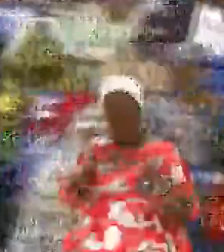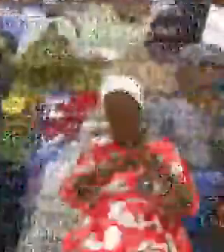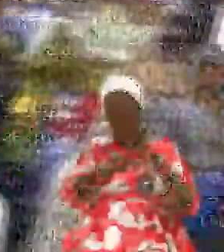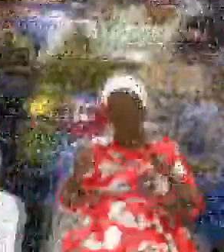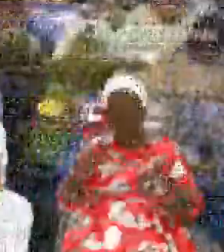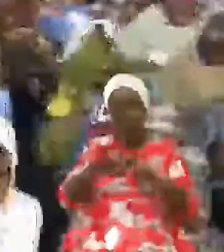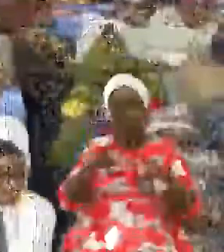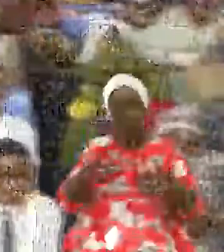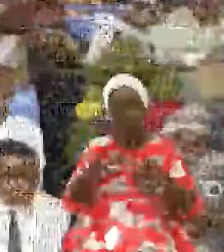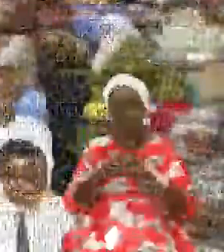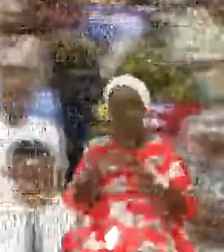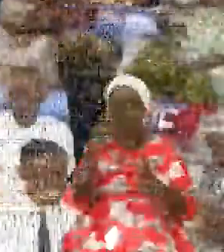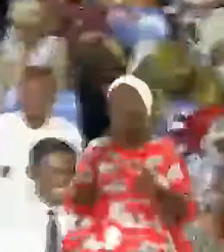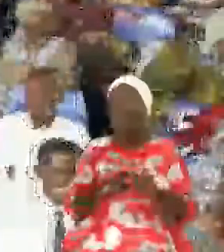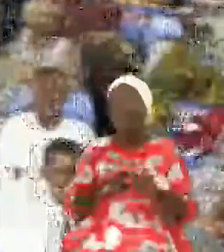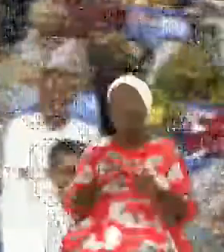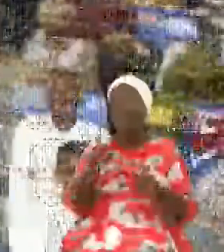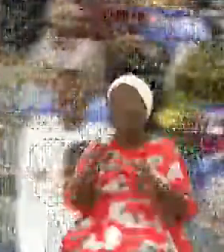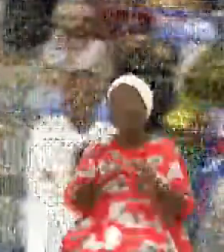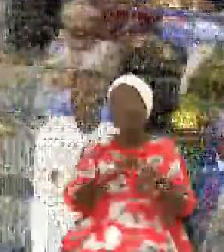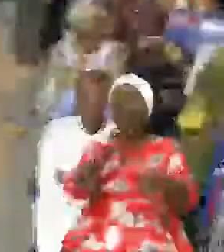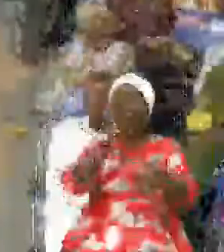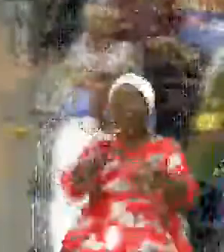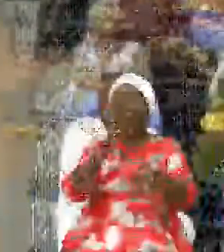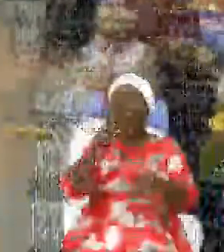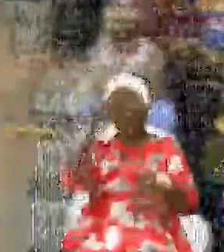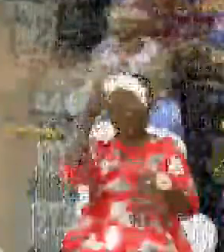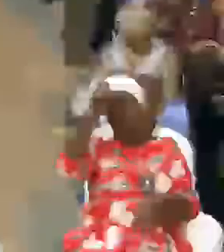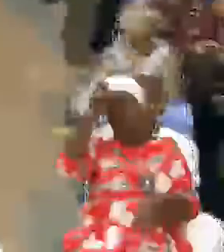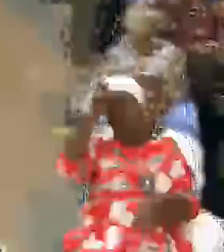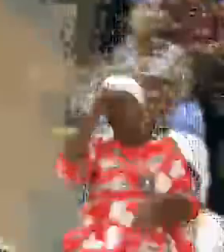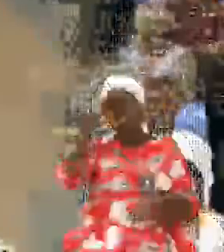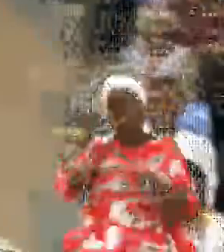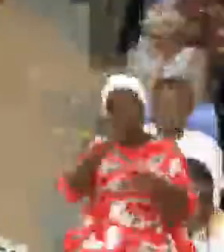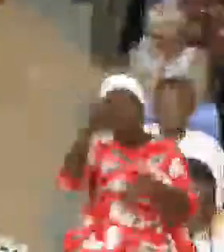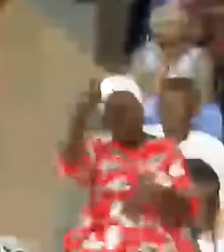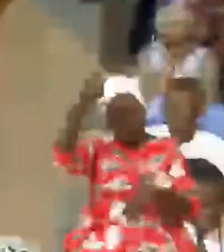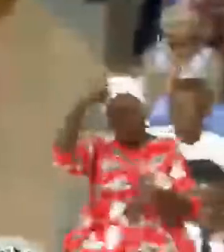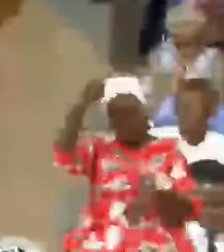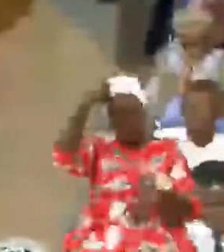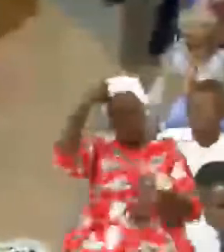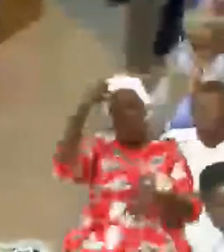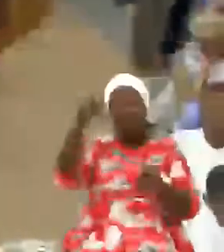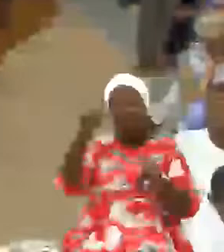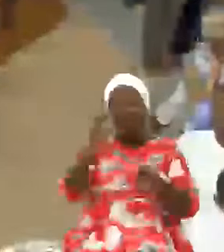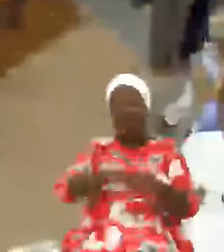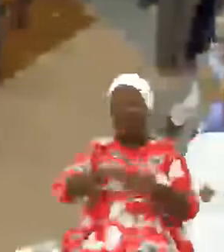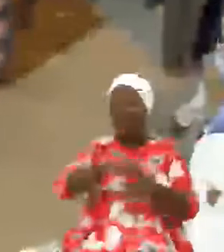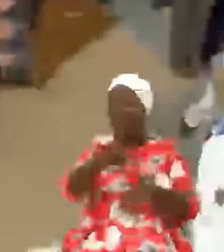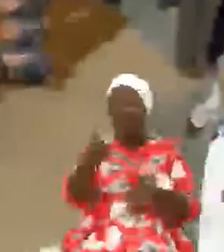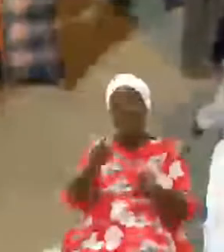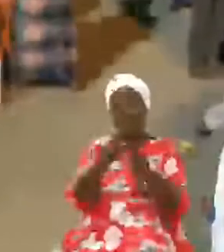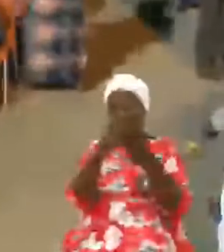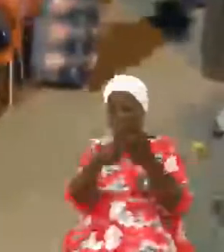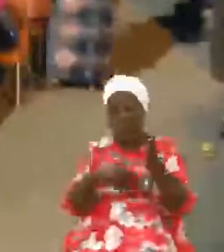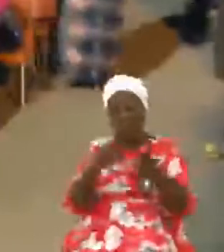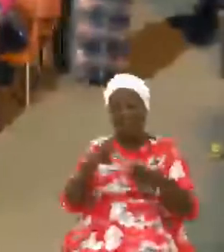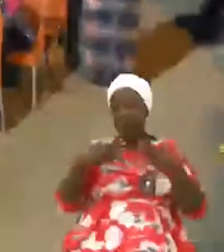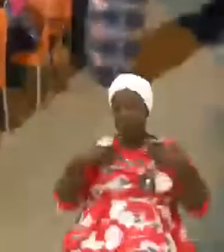Every property of the devil will vanish from your life. Every touch of the enemy upon your